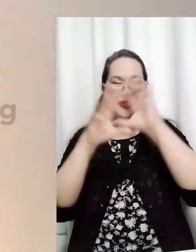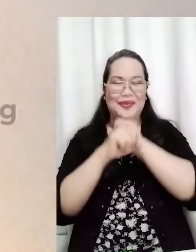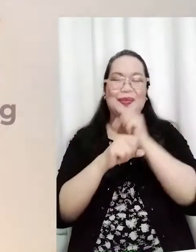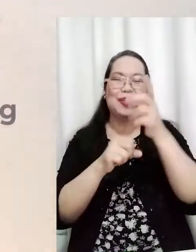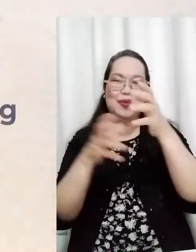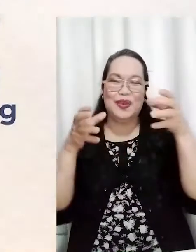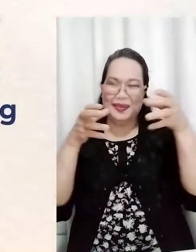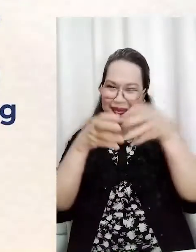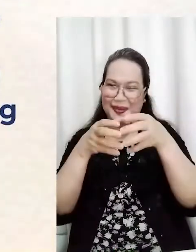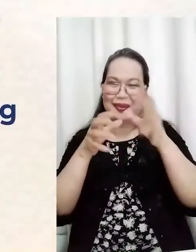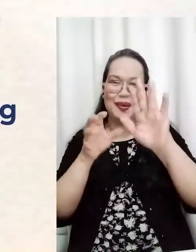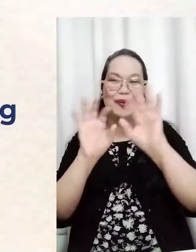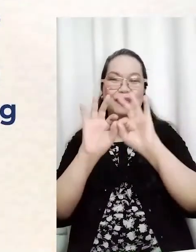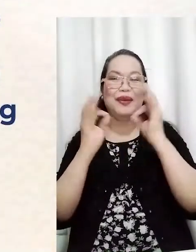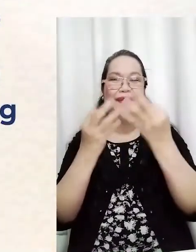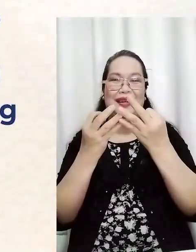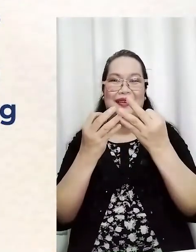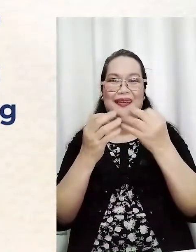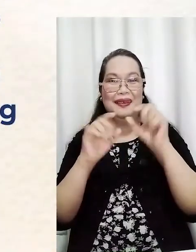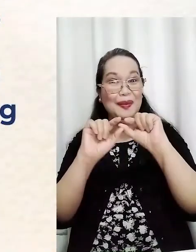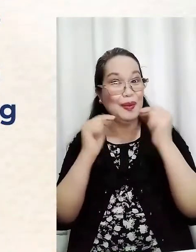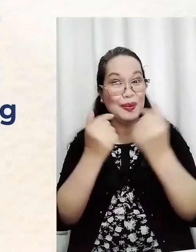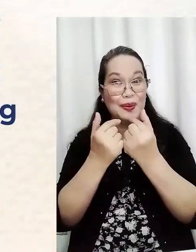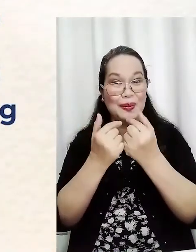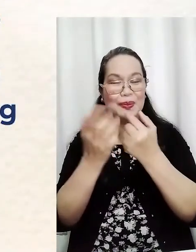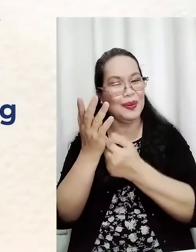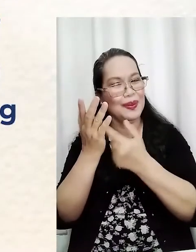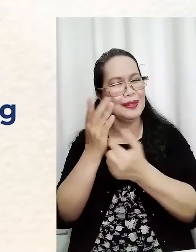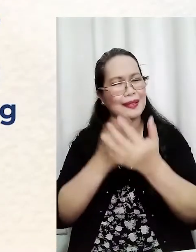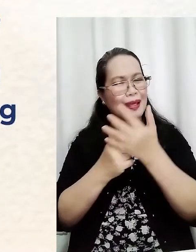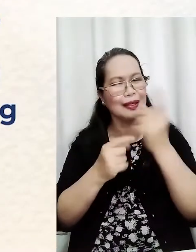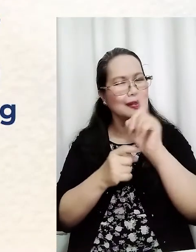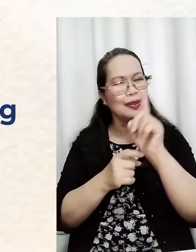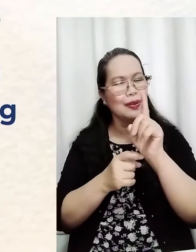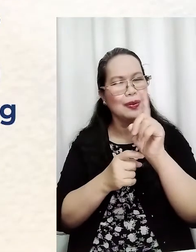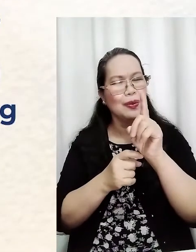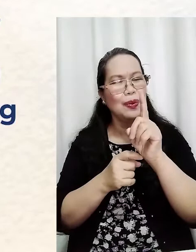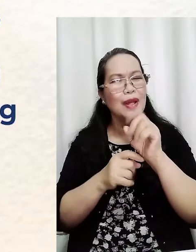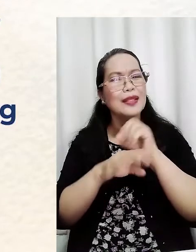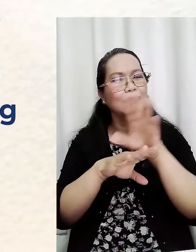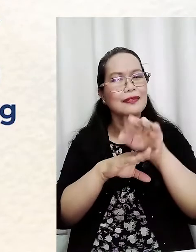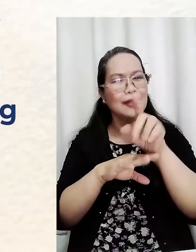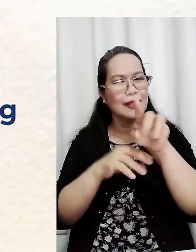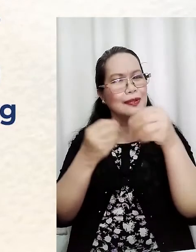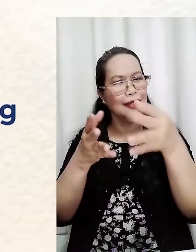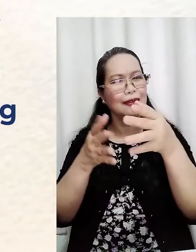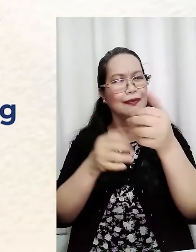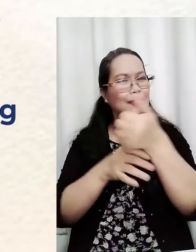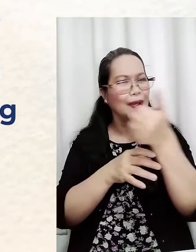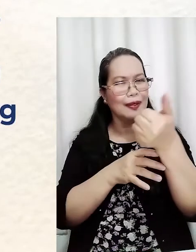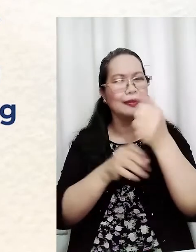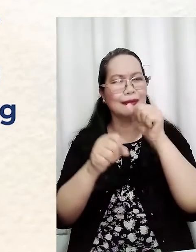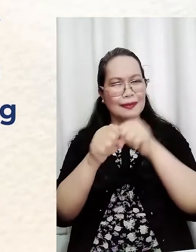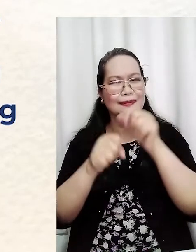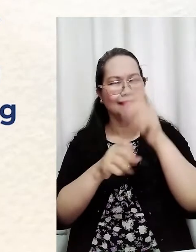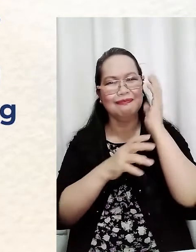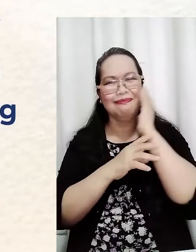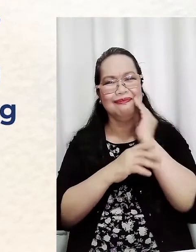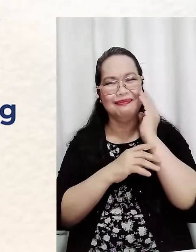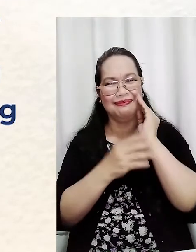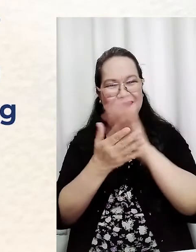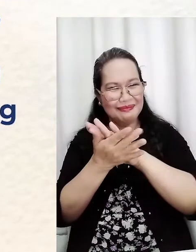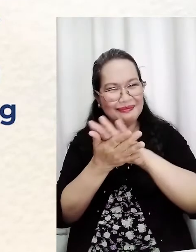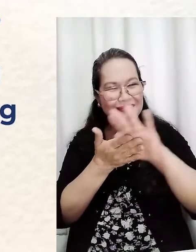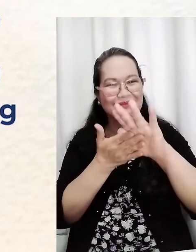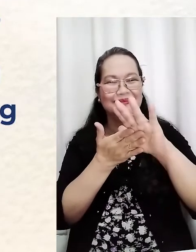these questions. What advice can you give to others so they can experience purity in